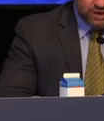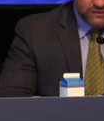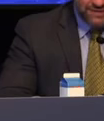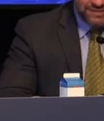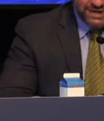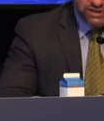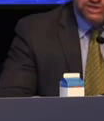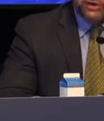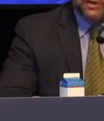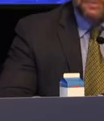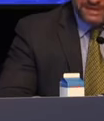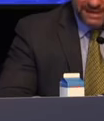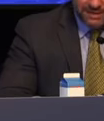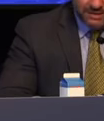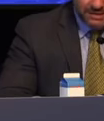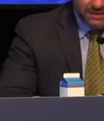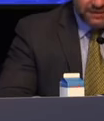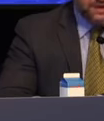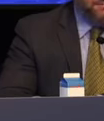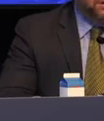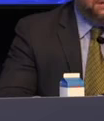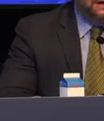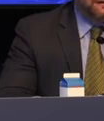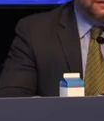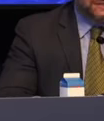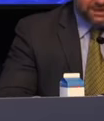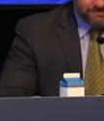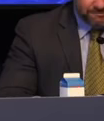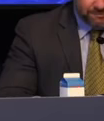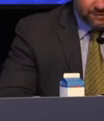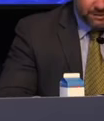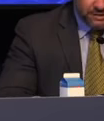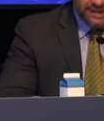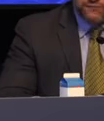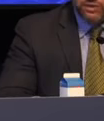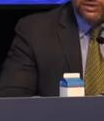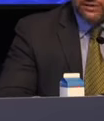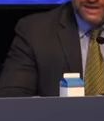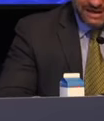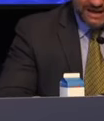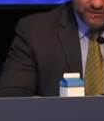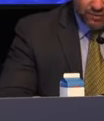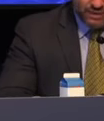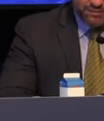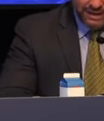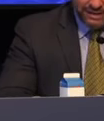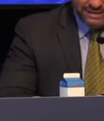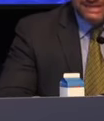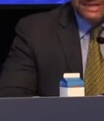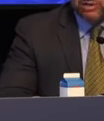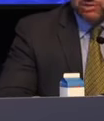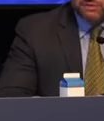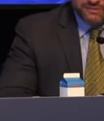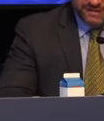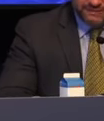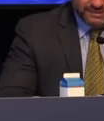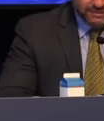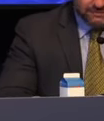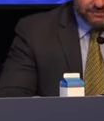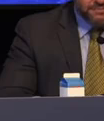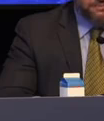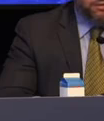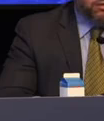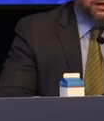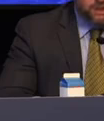with the crush of applications during this pandemic, that number is nearly the same. Unfortunately, not everyone applying is eligible for